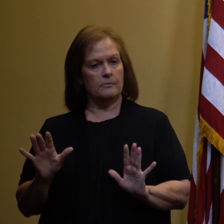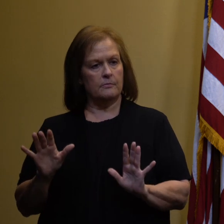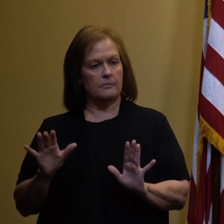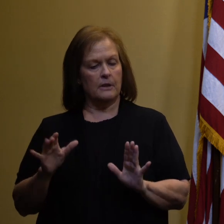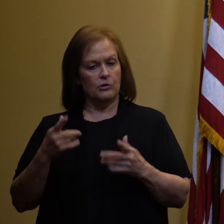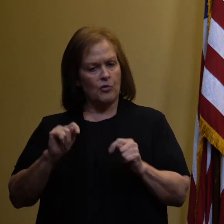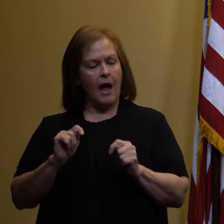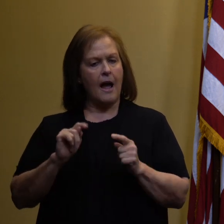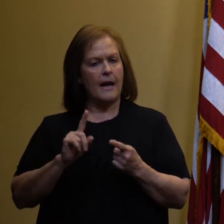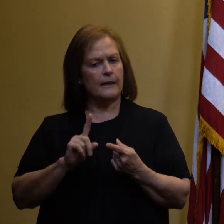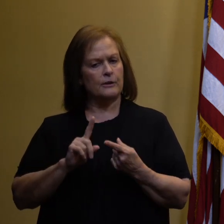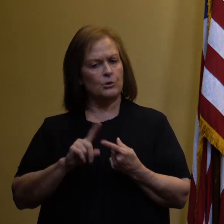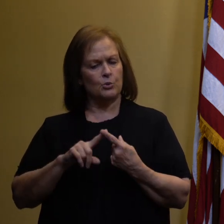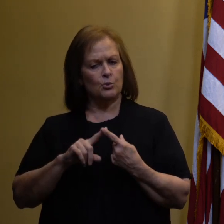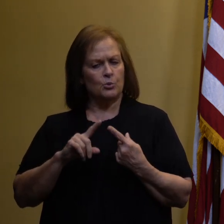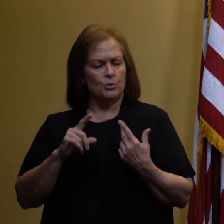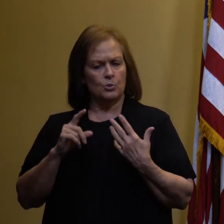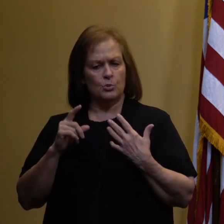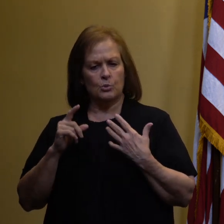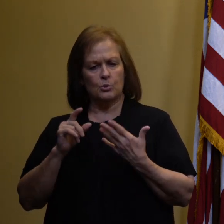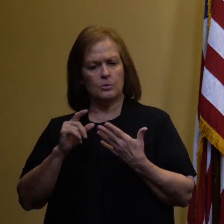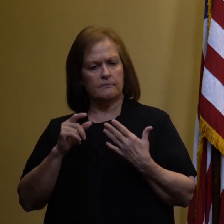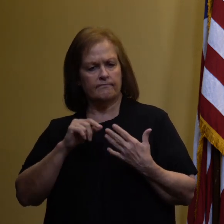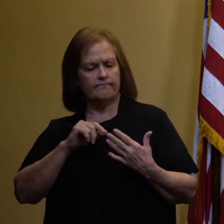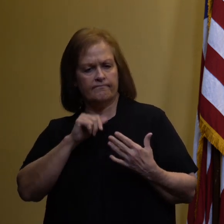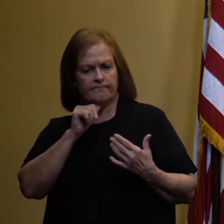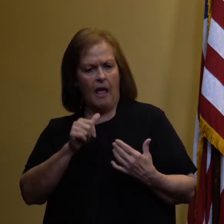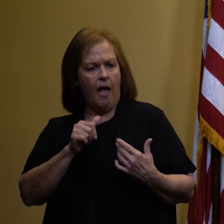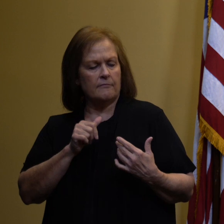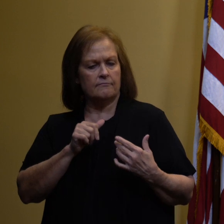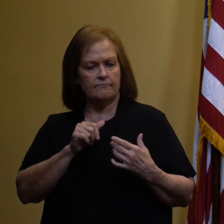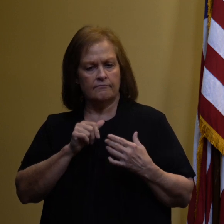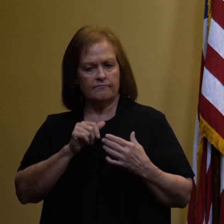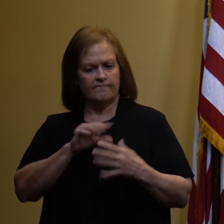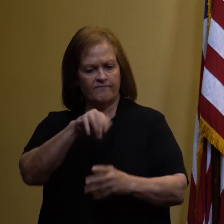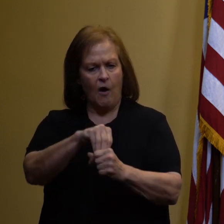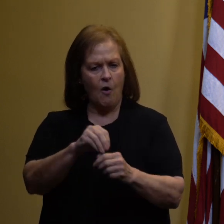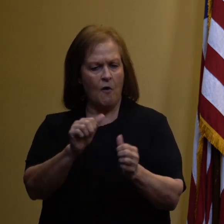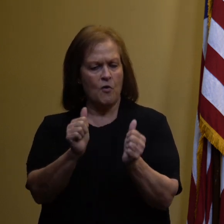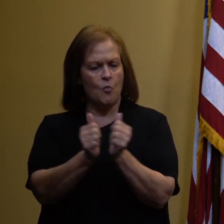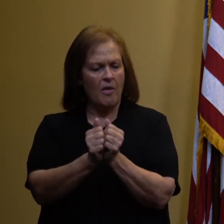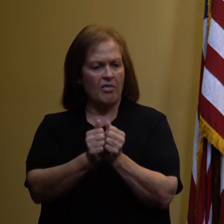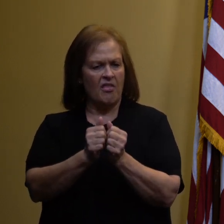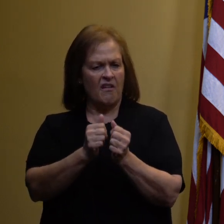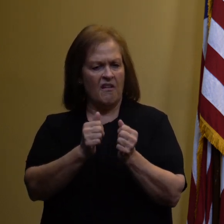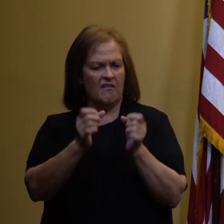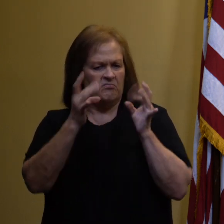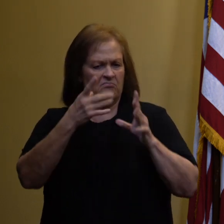De-escalate a moment. Even if you see a friend, it's okay to intervene. Cooler heads will